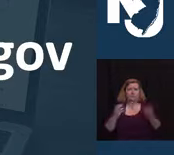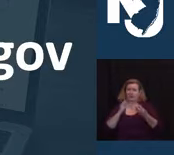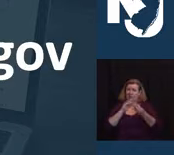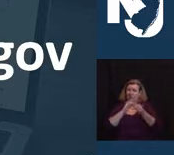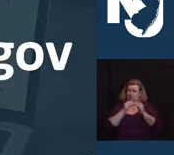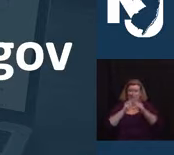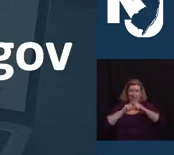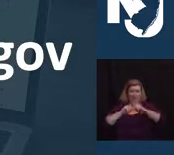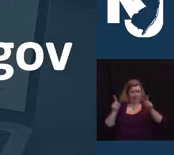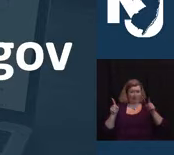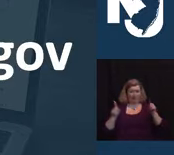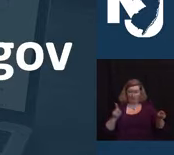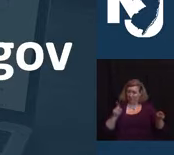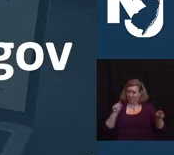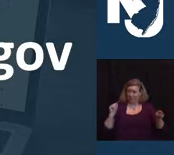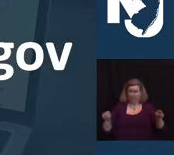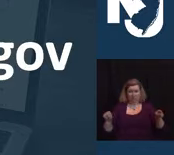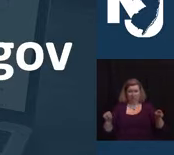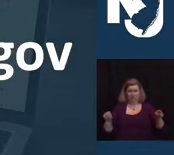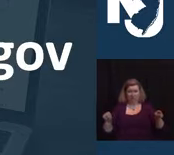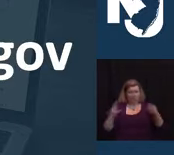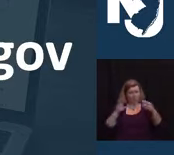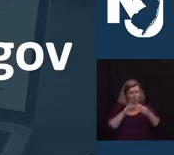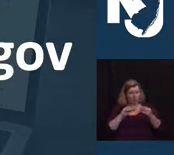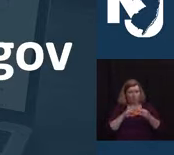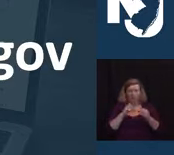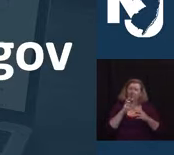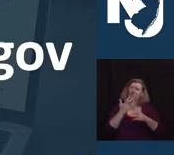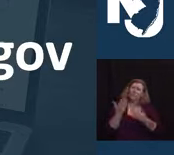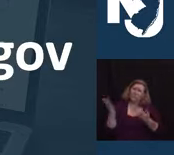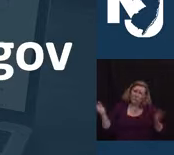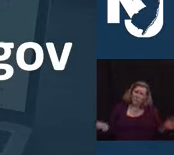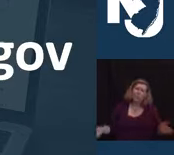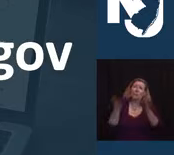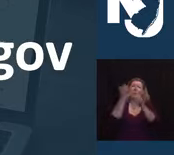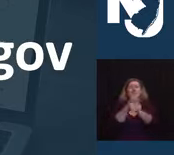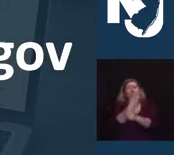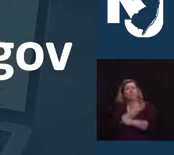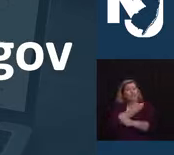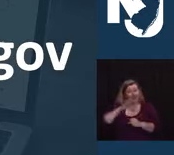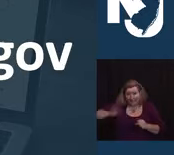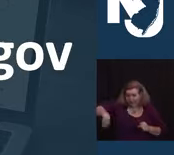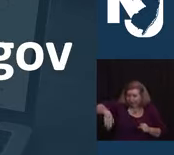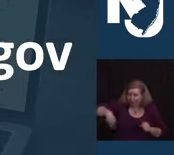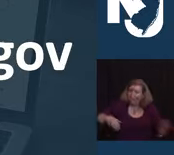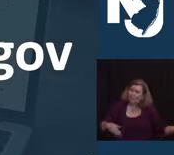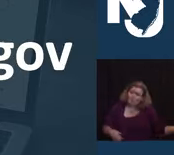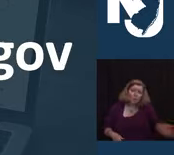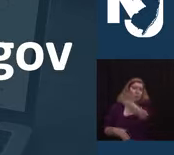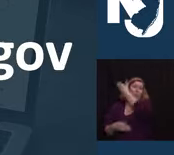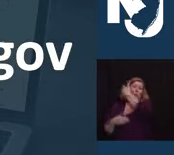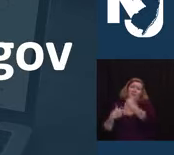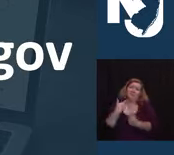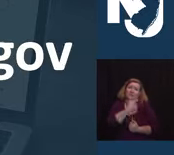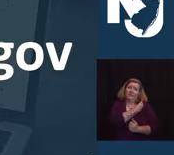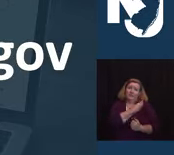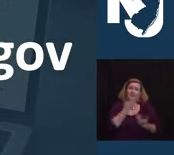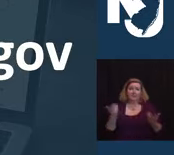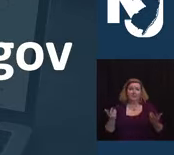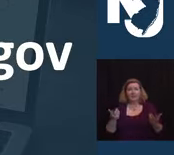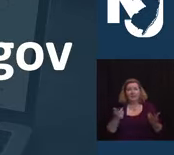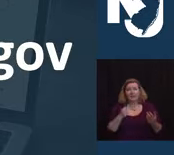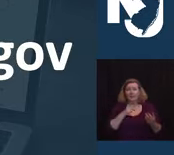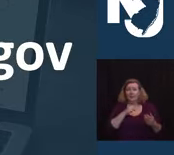of why you need to get vaccinated if you have not yet done so. The vaccines can prevent you from being one of the numbers on our